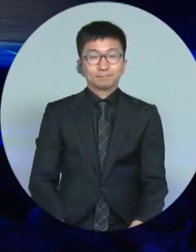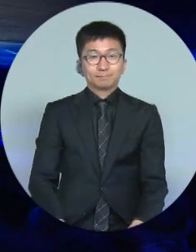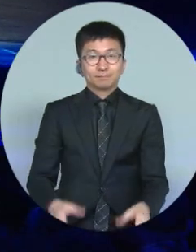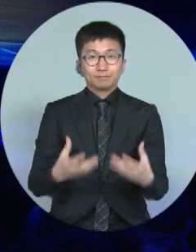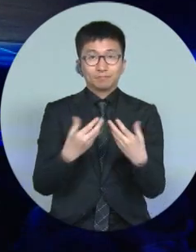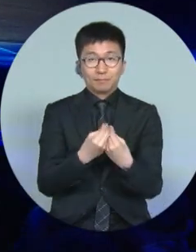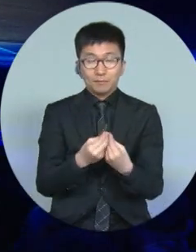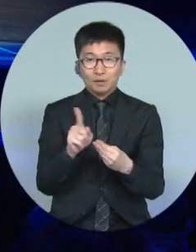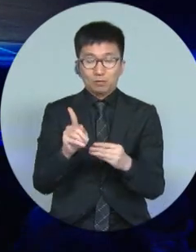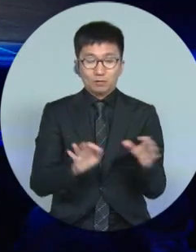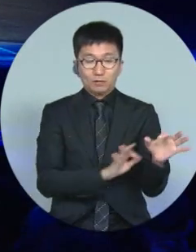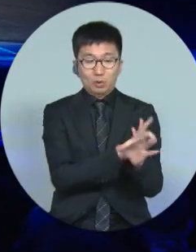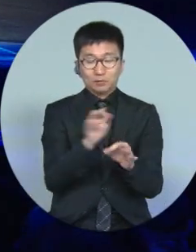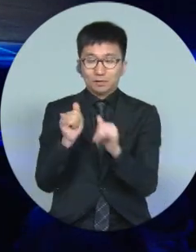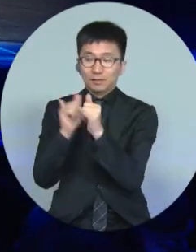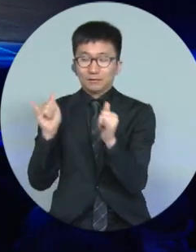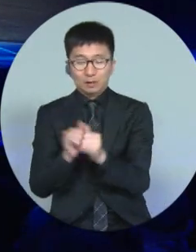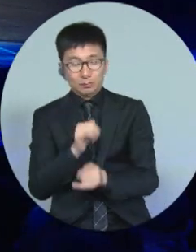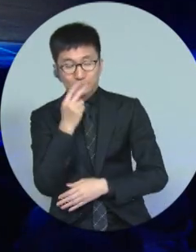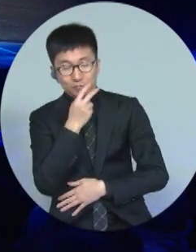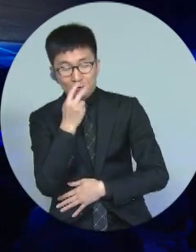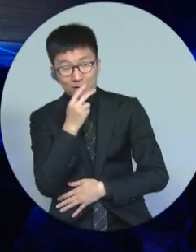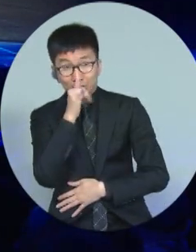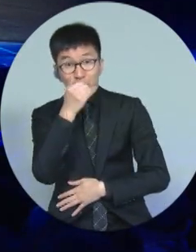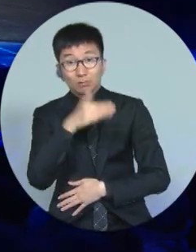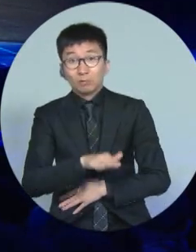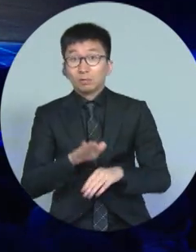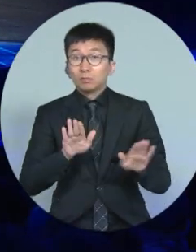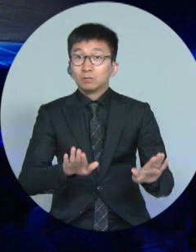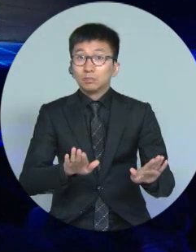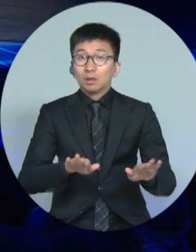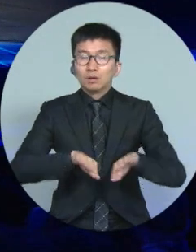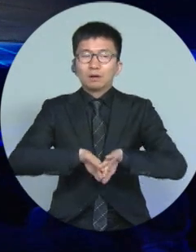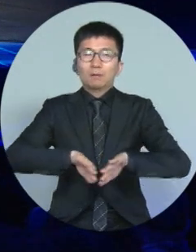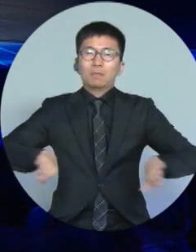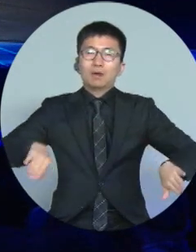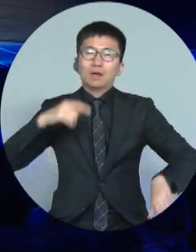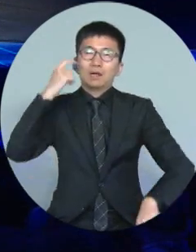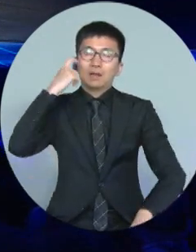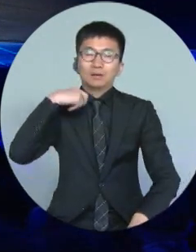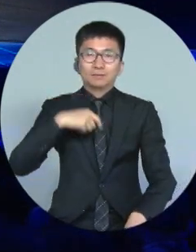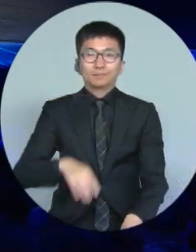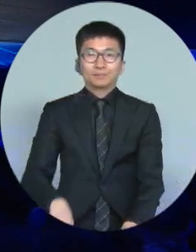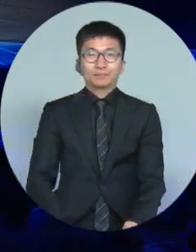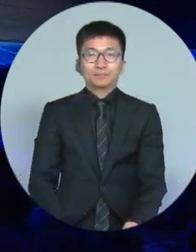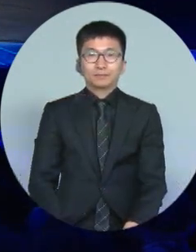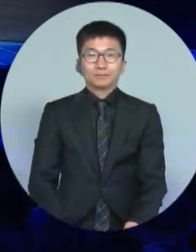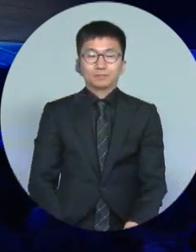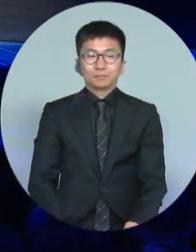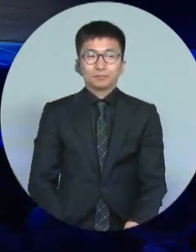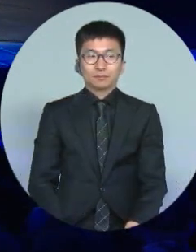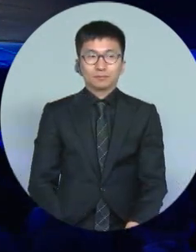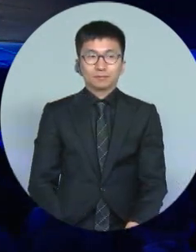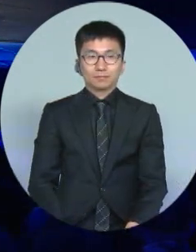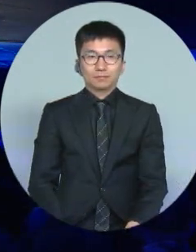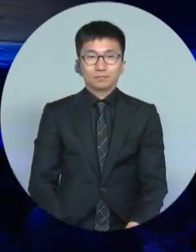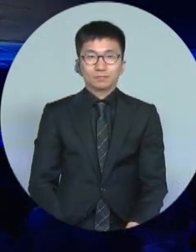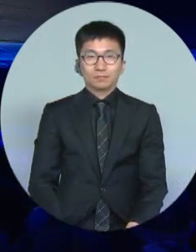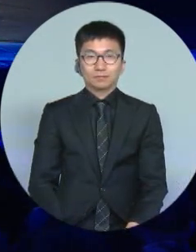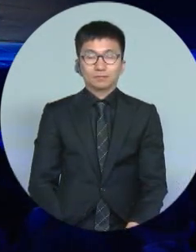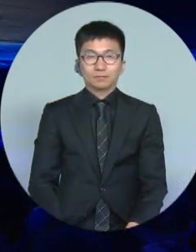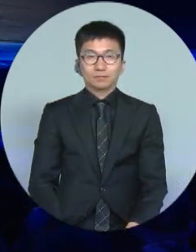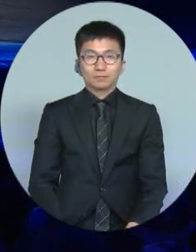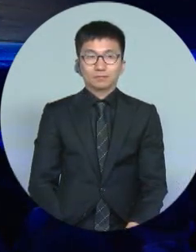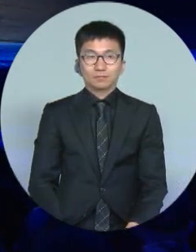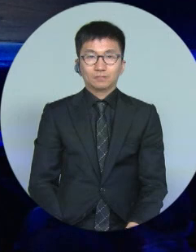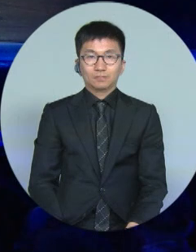had a next phase in which we saw the developments of the